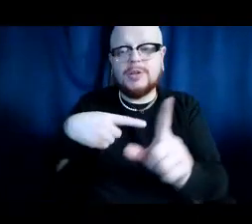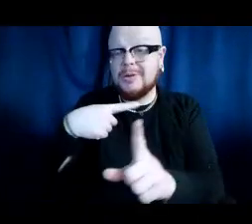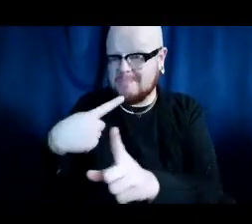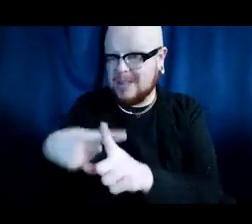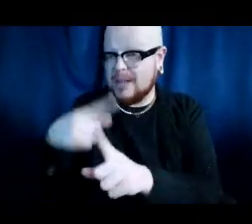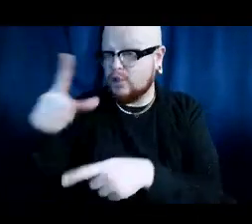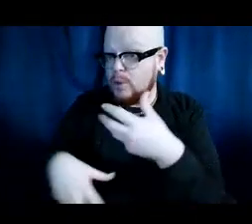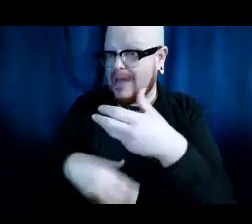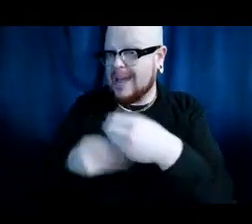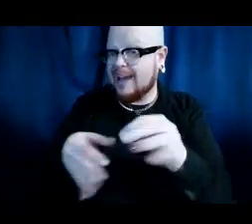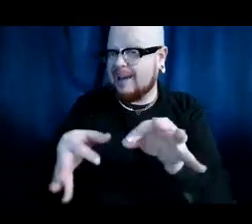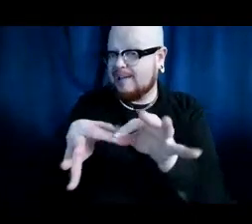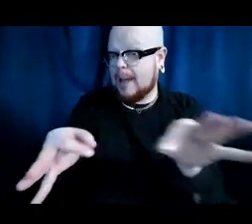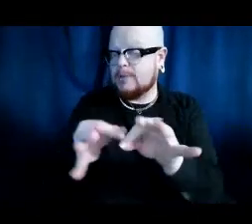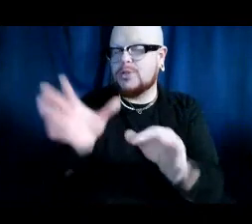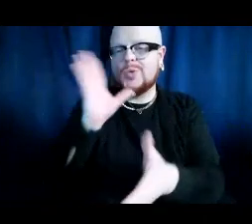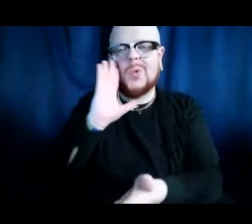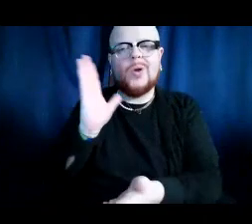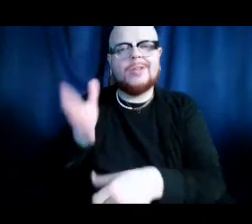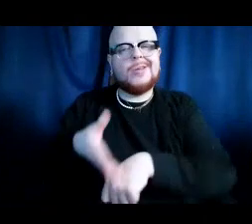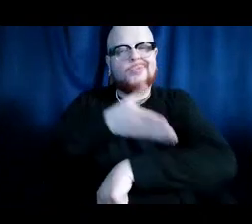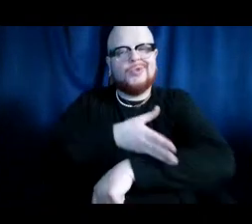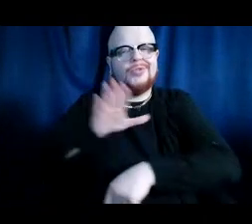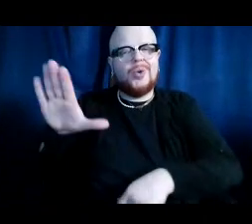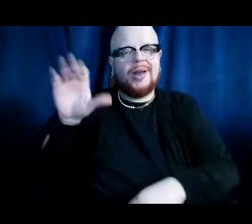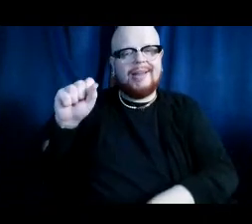for people to find the content online.